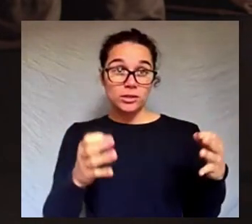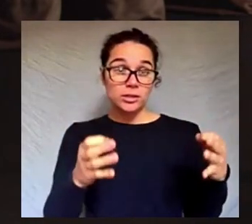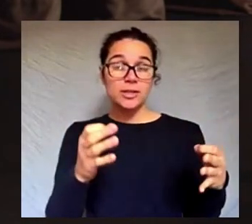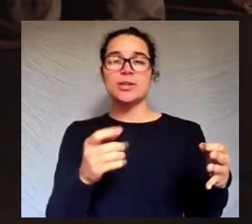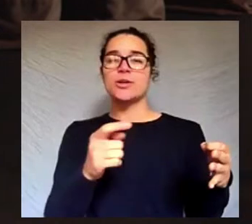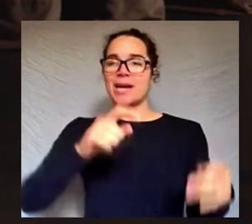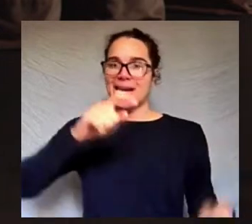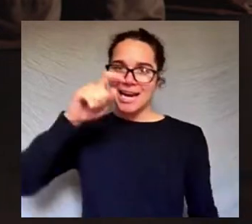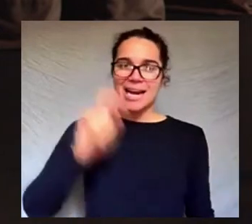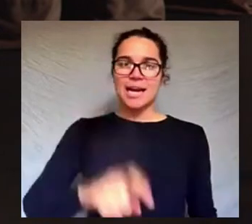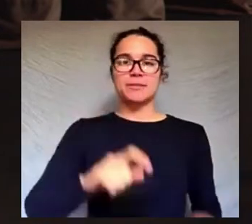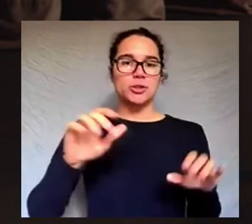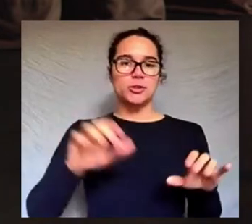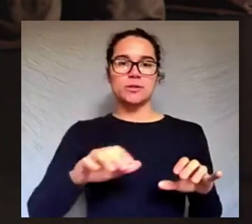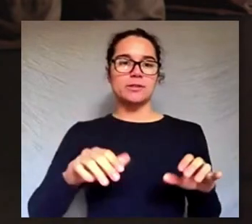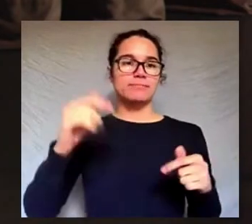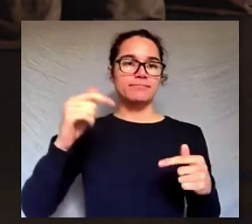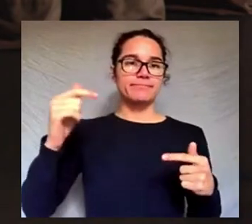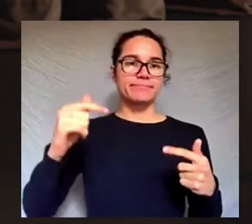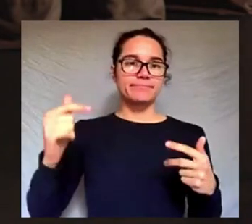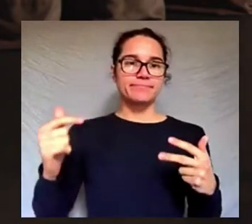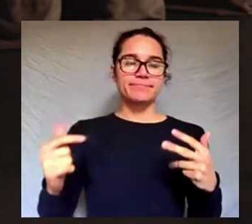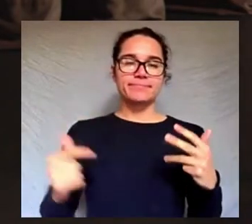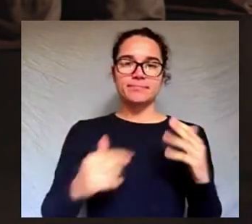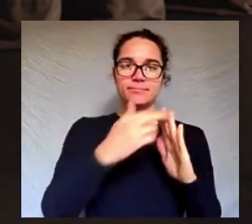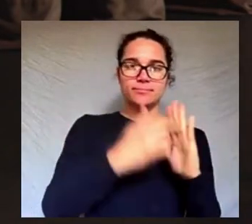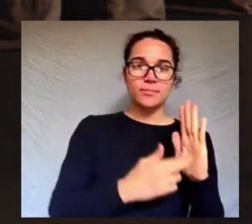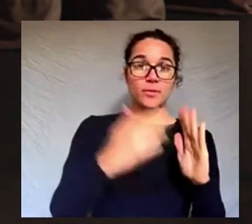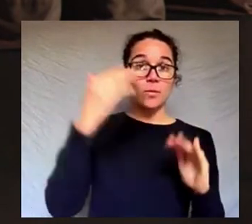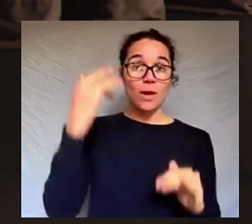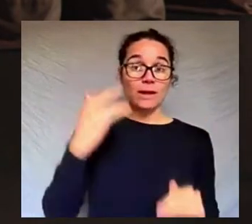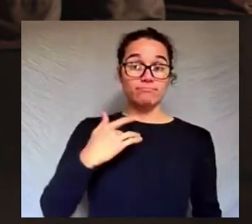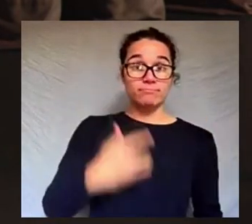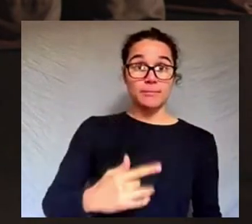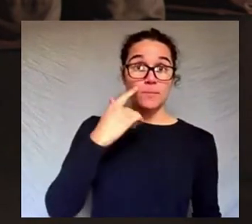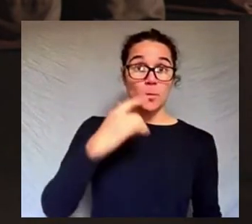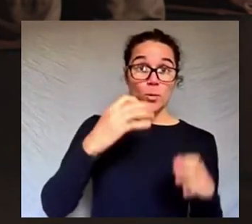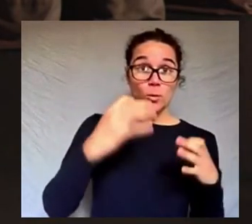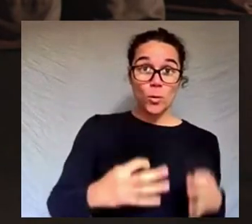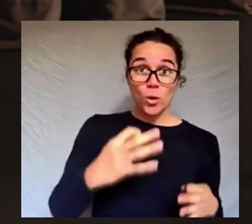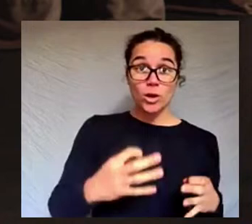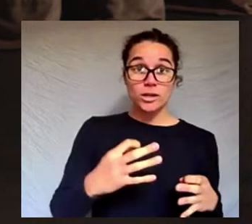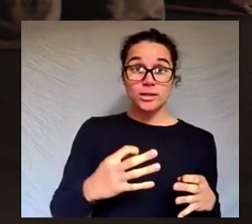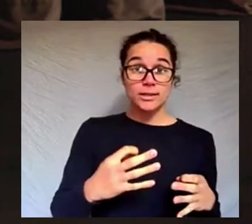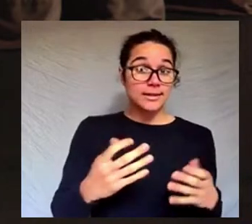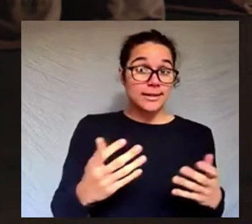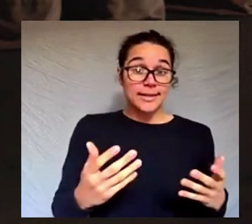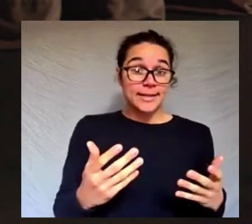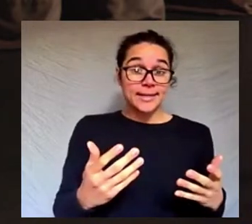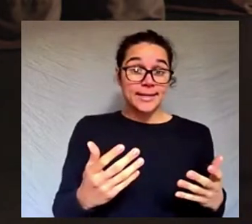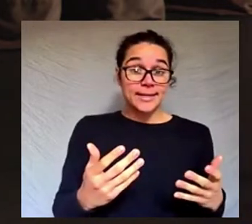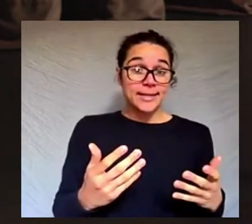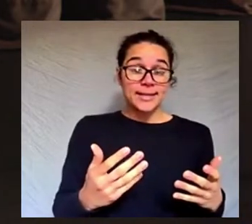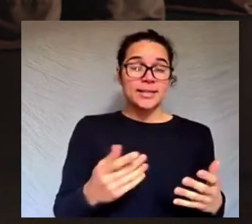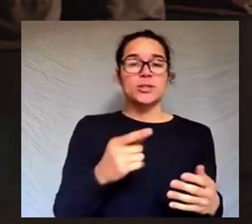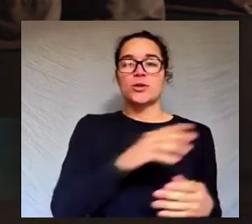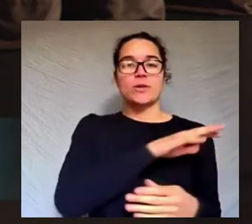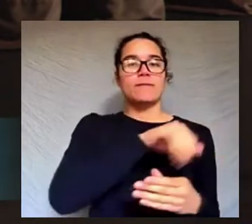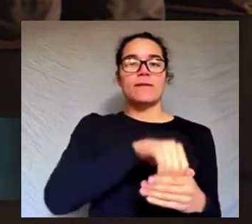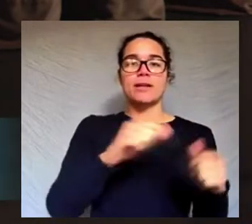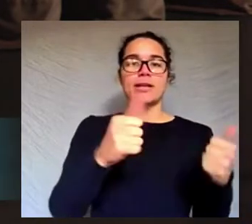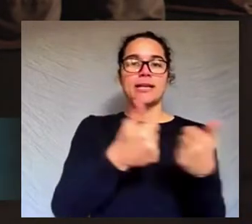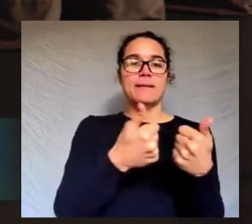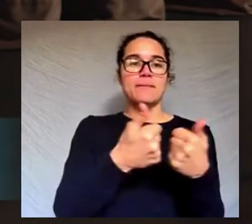to do these things because the baseline norm at the court is that this is that you're involved in a game of infinite repeat